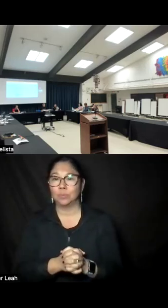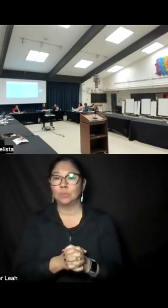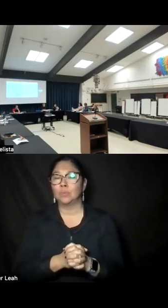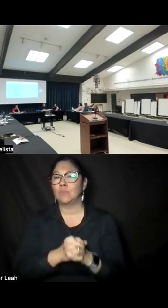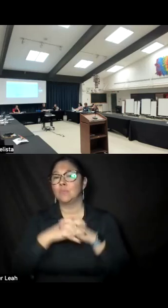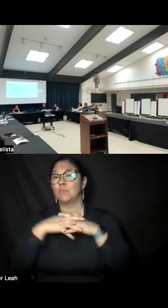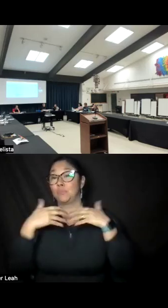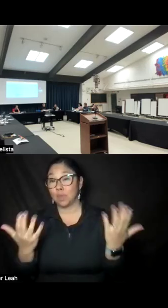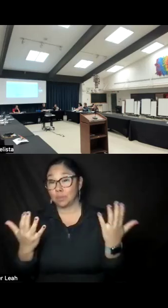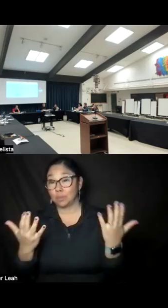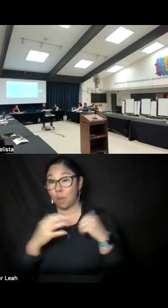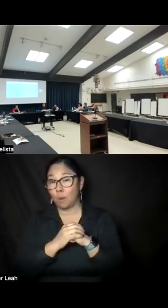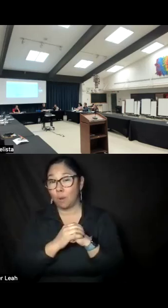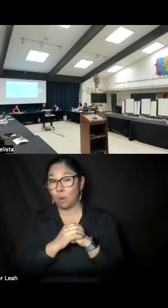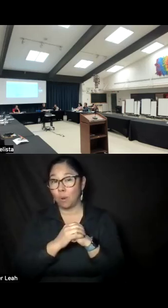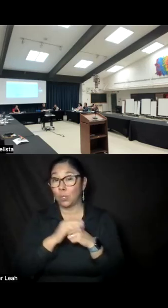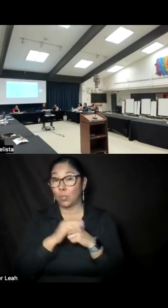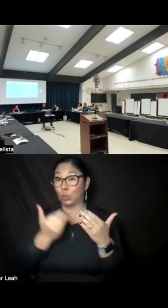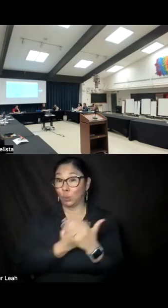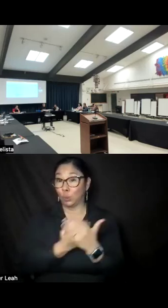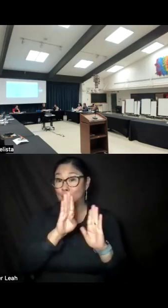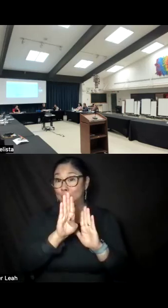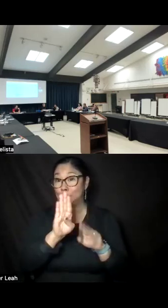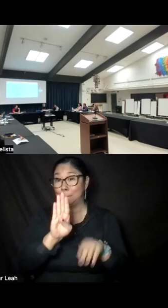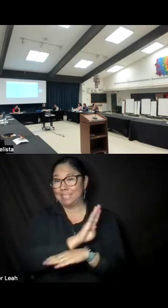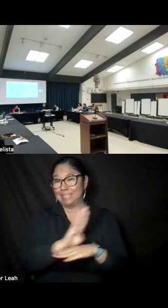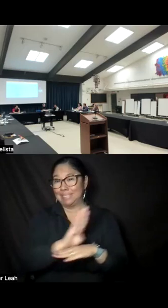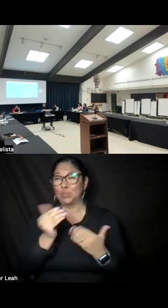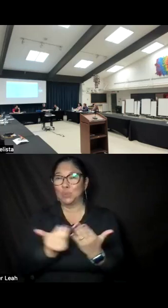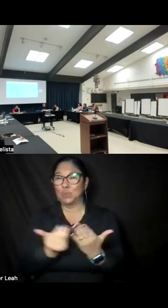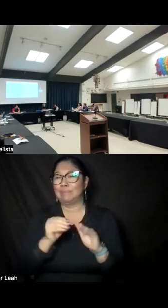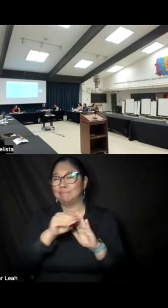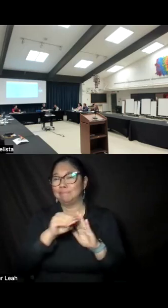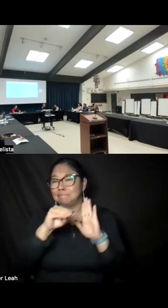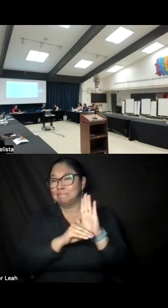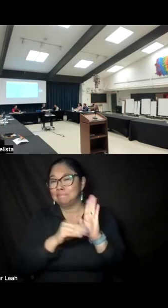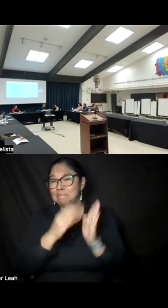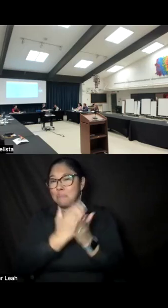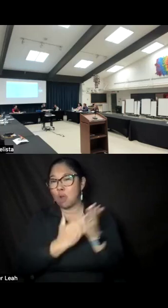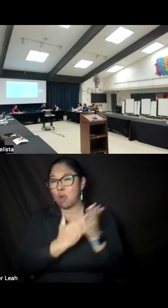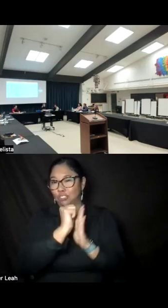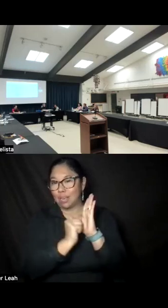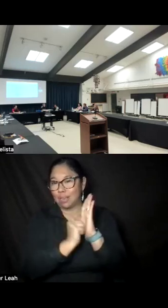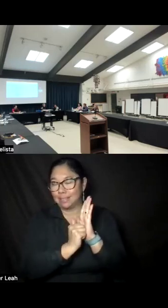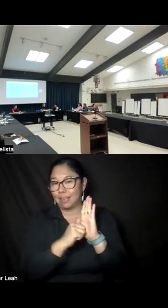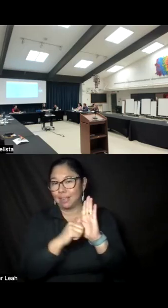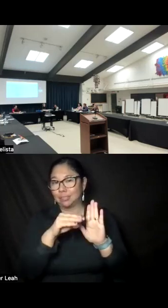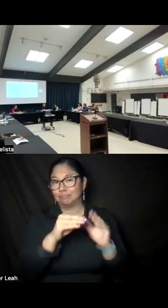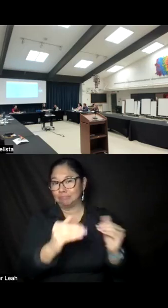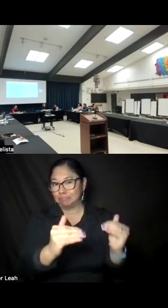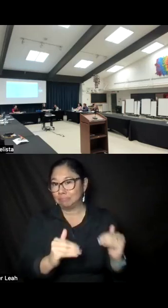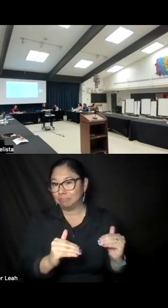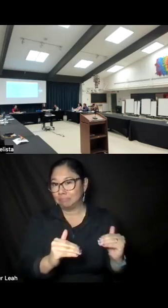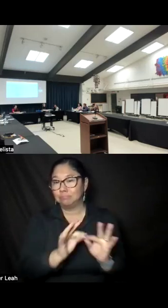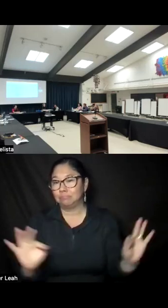So under new business is our next part of the agenda, and this is an